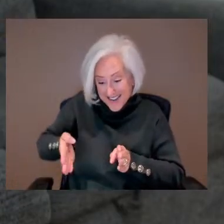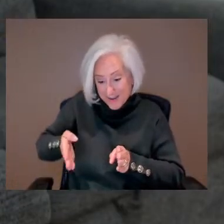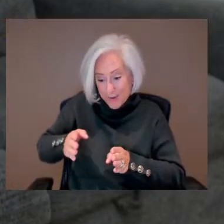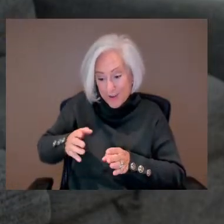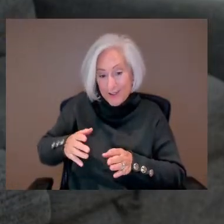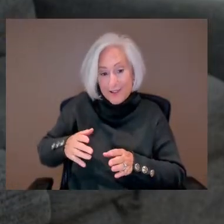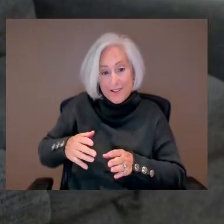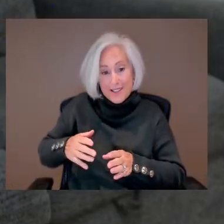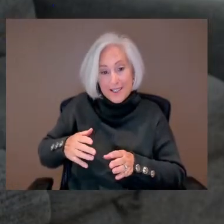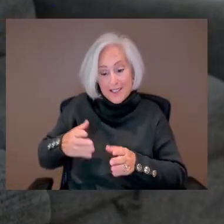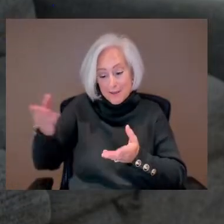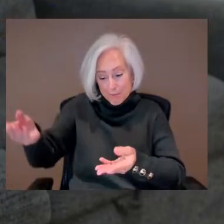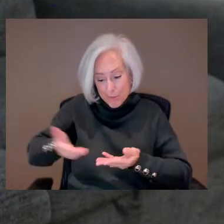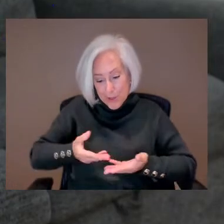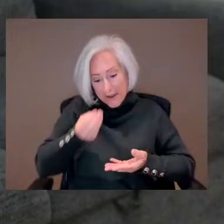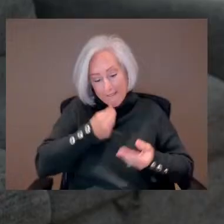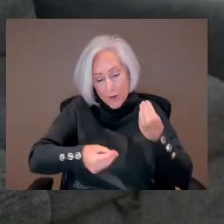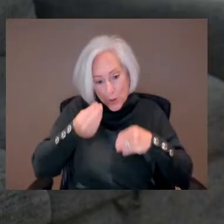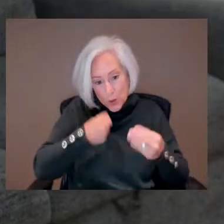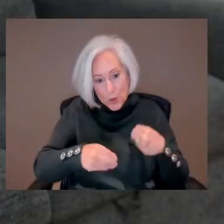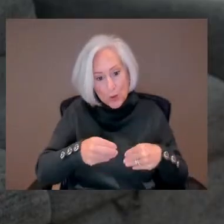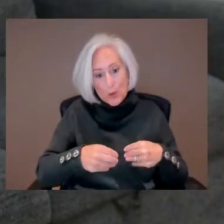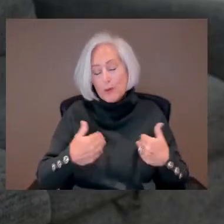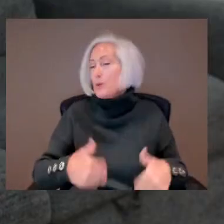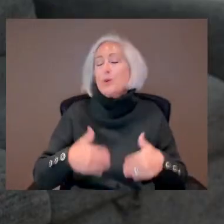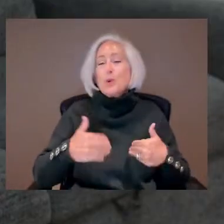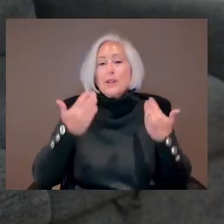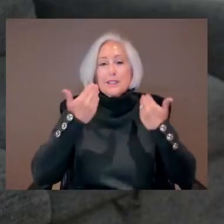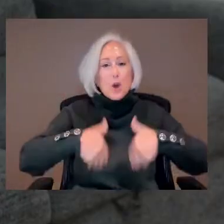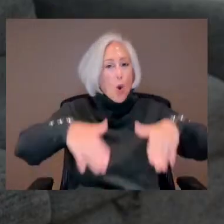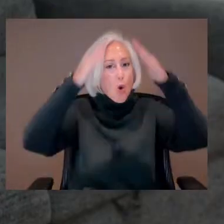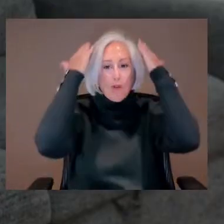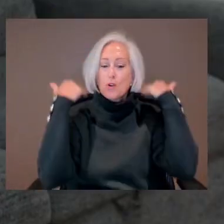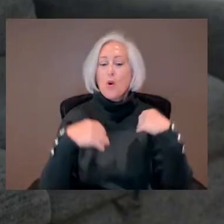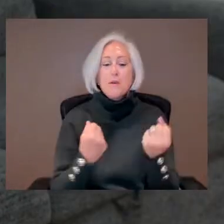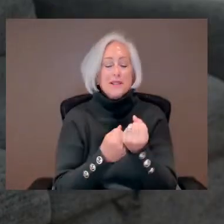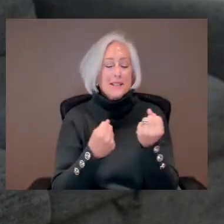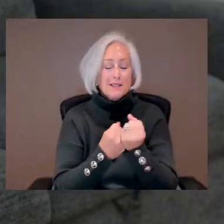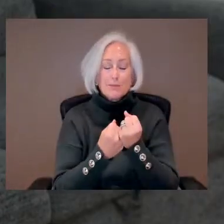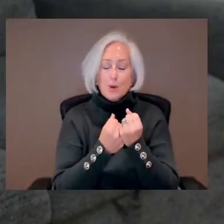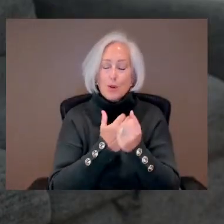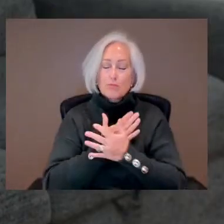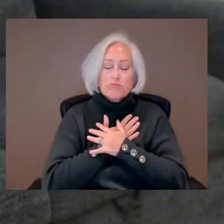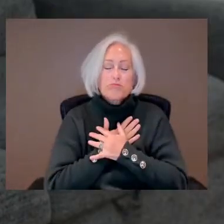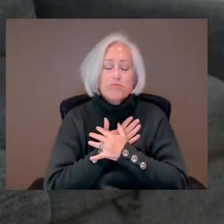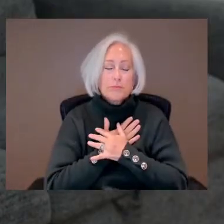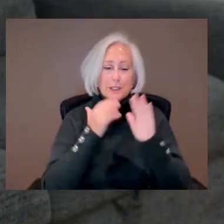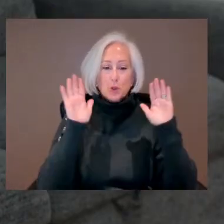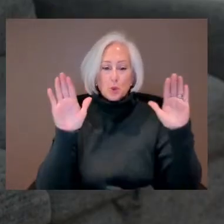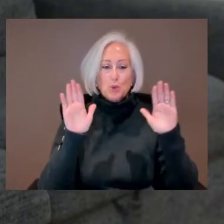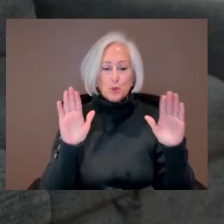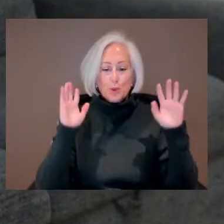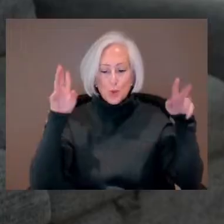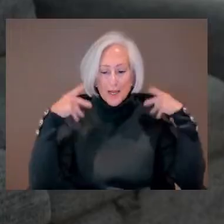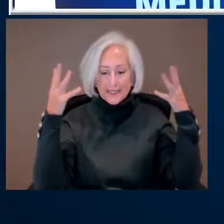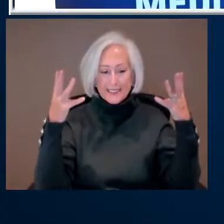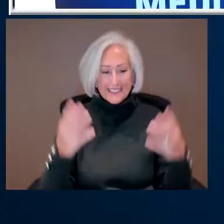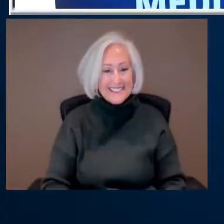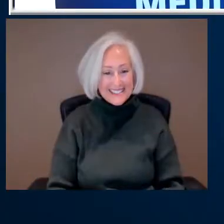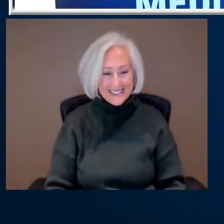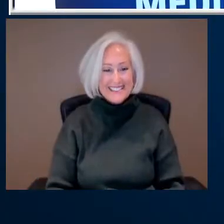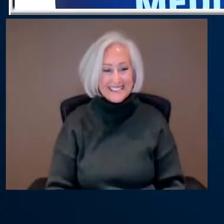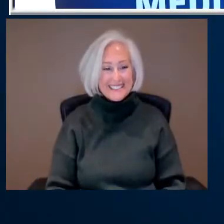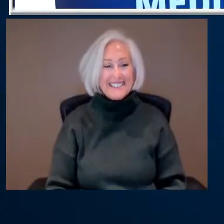food, and just, it's an overwhelming support that we've had. It's been crazy. Right, it takes a village